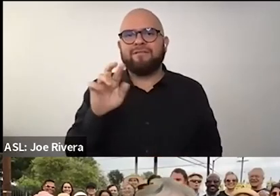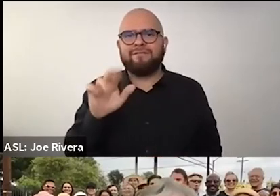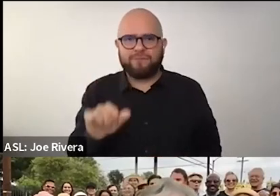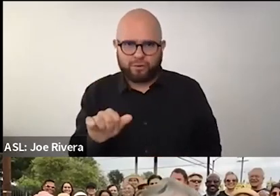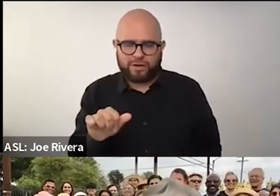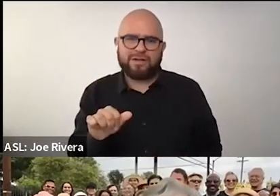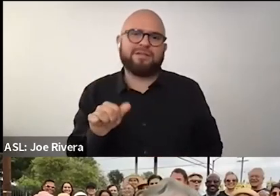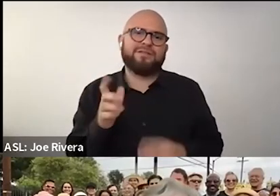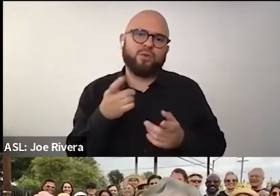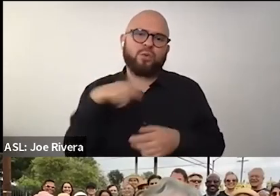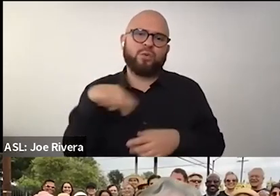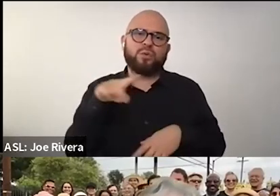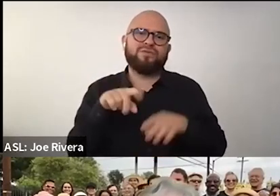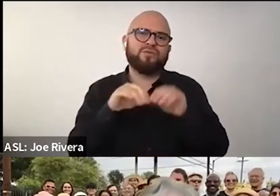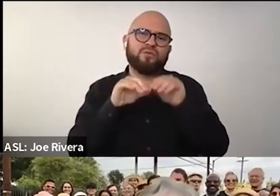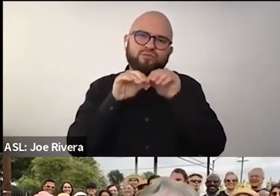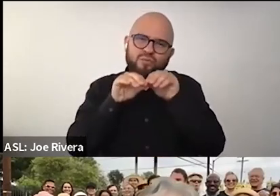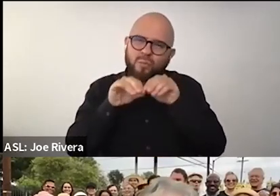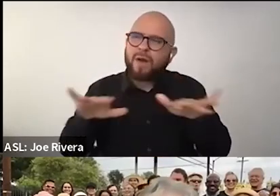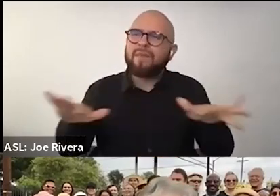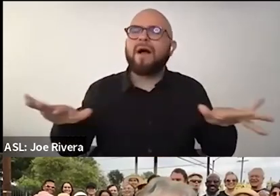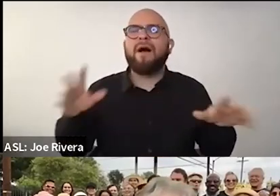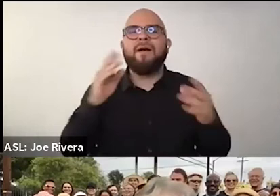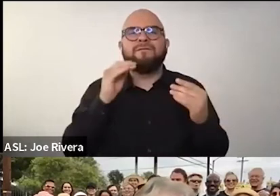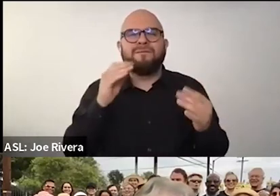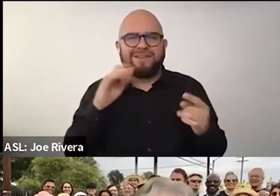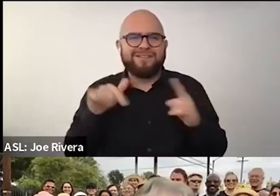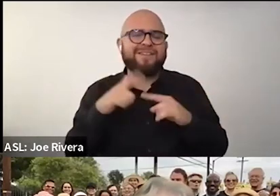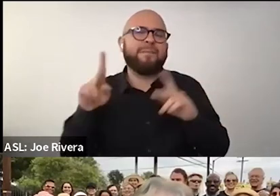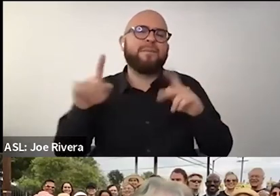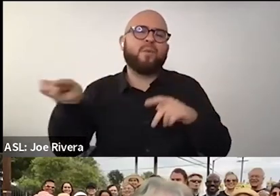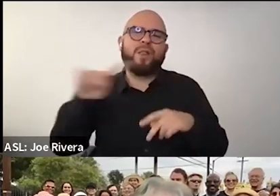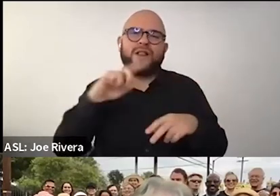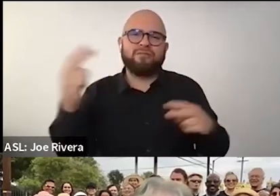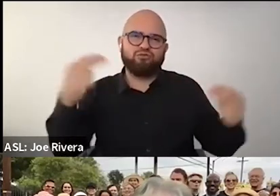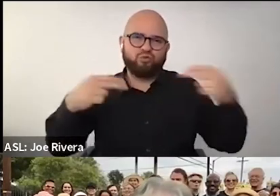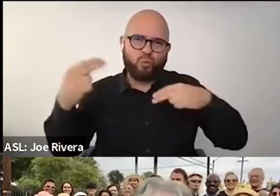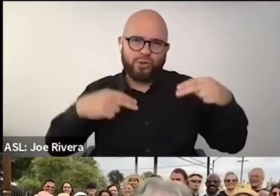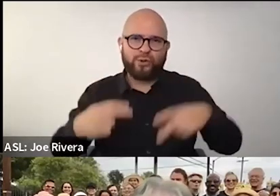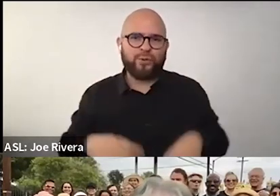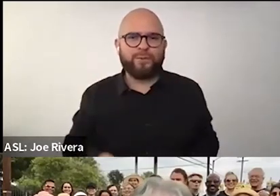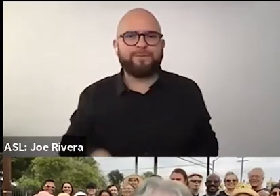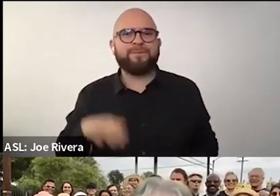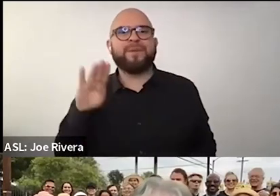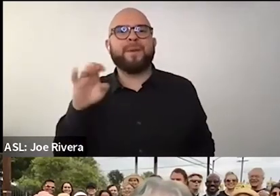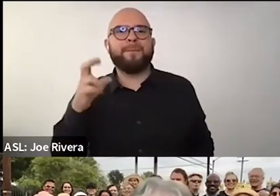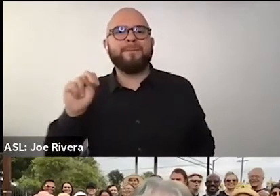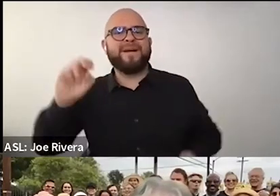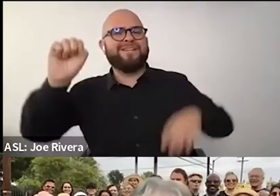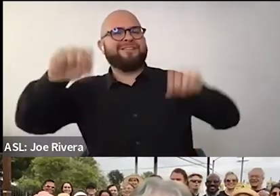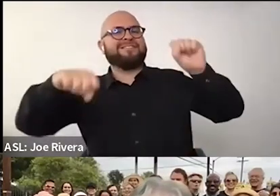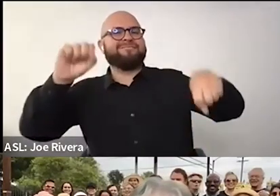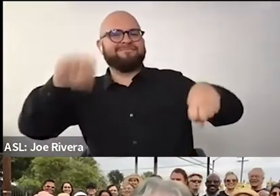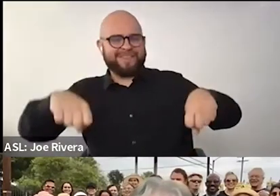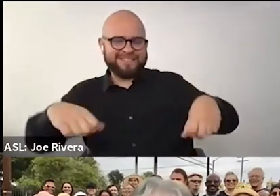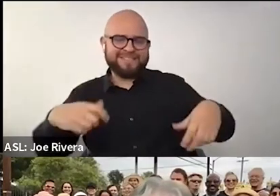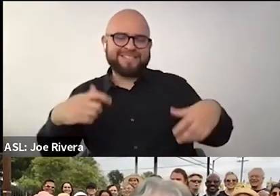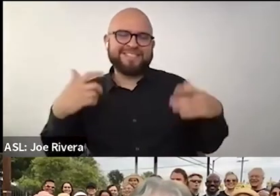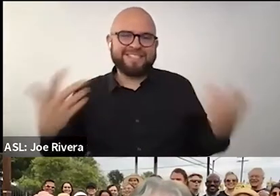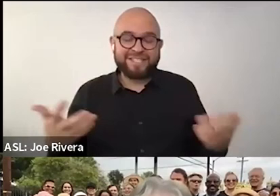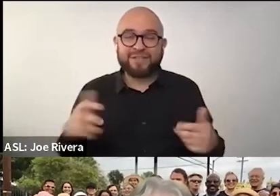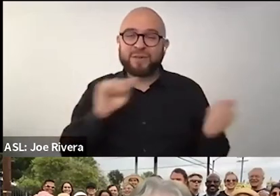people to join you. Hear, hear. Well, to all of our panelists, Hernán, Mike, Suzanne, Jason,